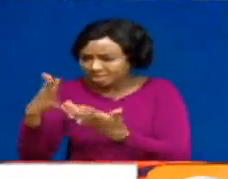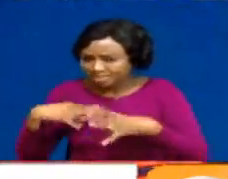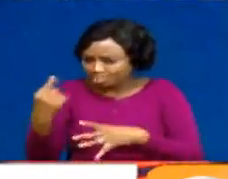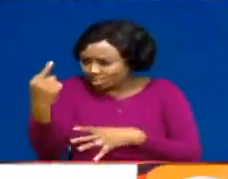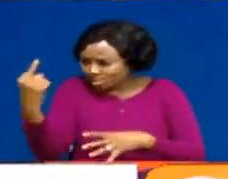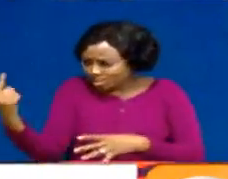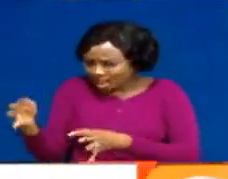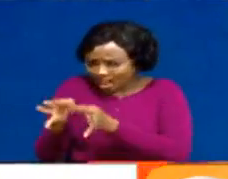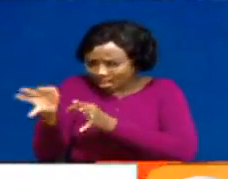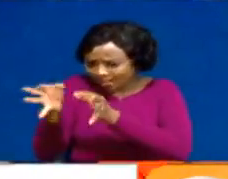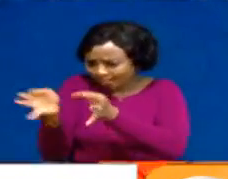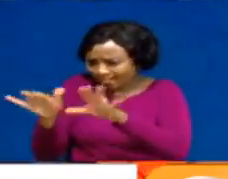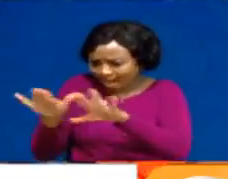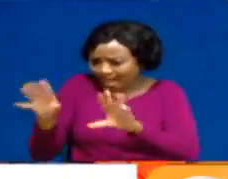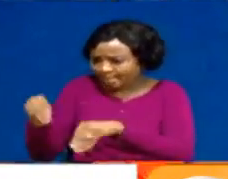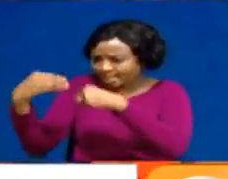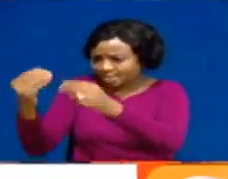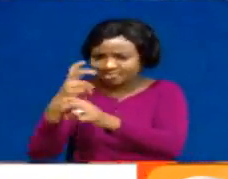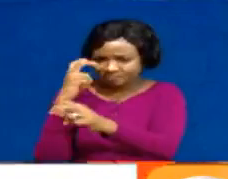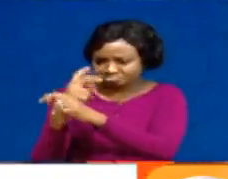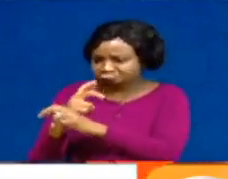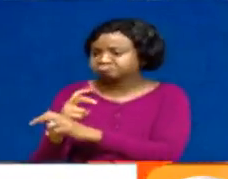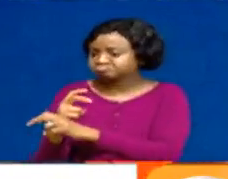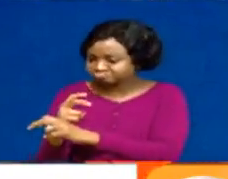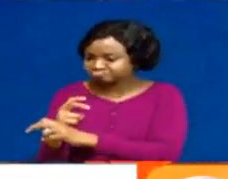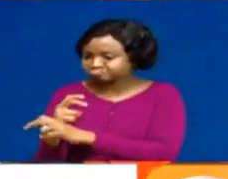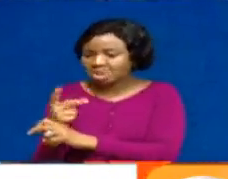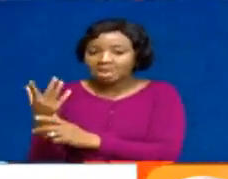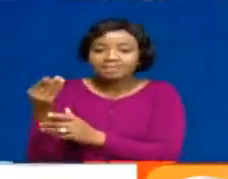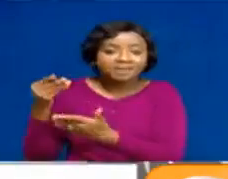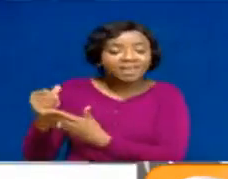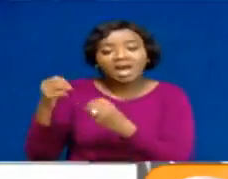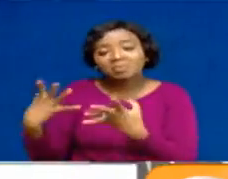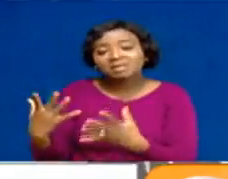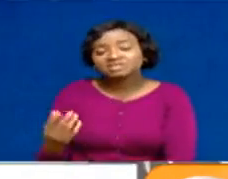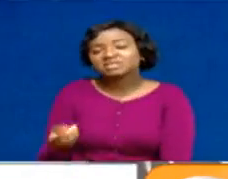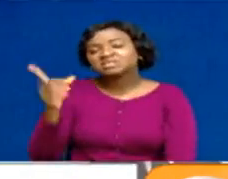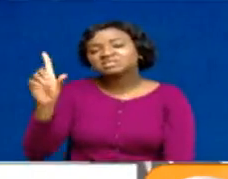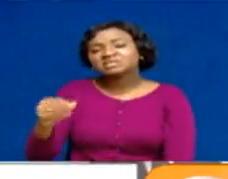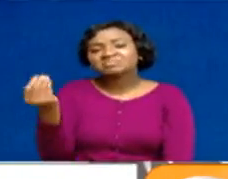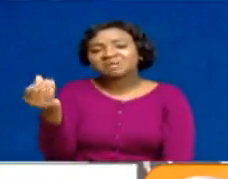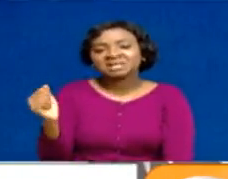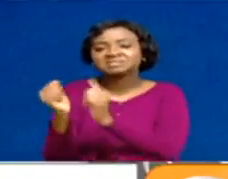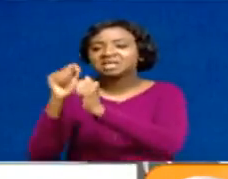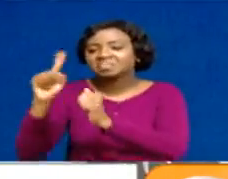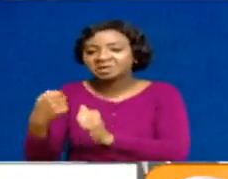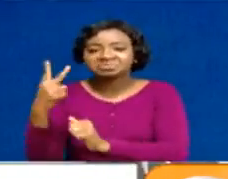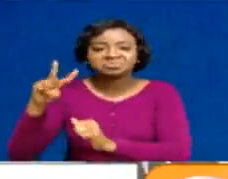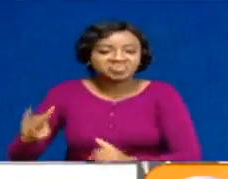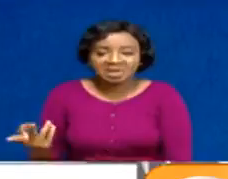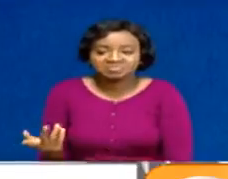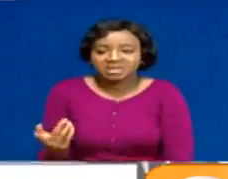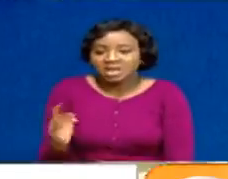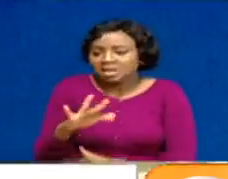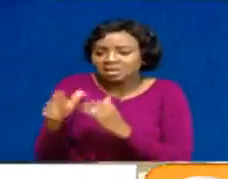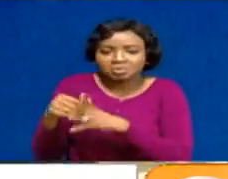Kila mtu alipimiwa, kila mtu akapewa hisabu ndogo 2000, 3000, 10000 alipe na mambo akaisha, kila